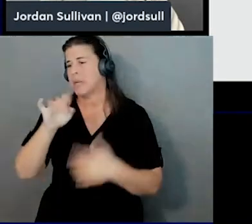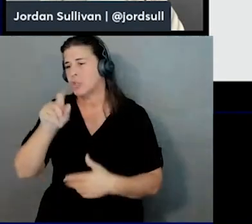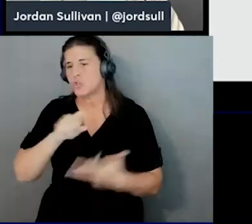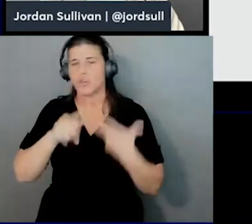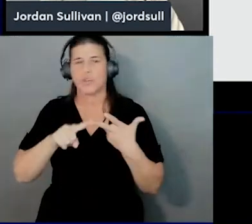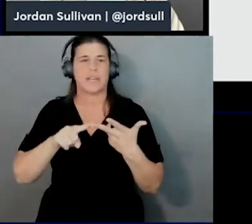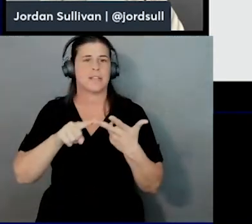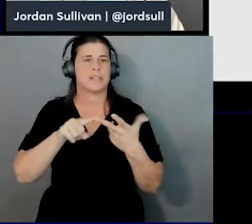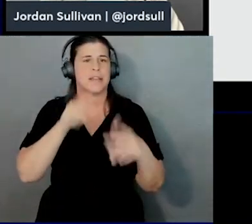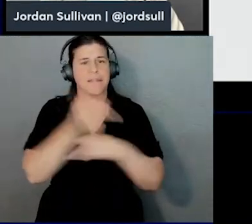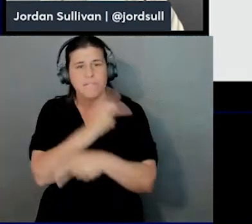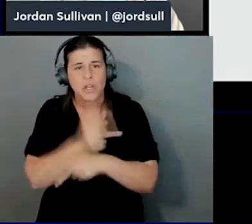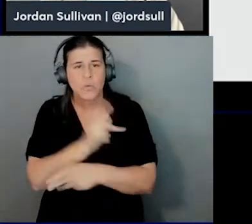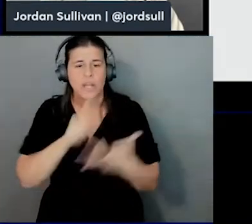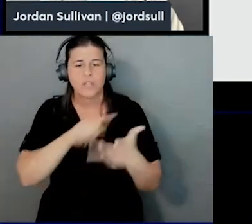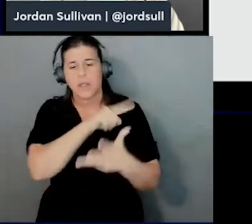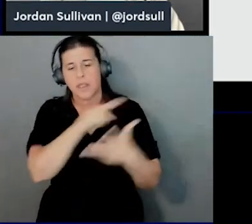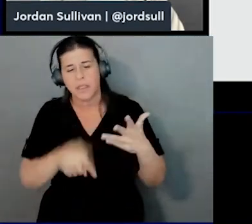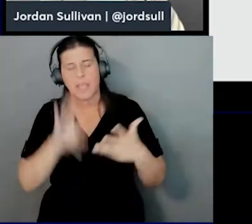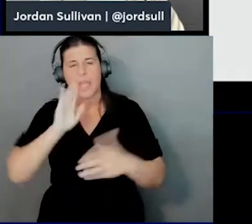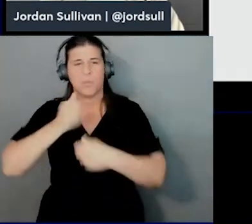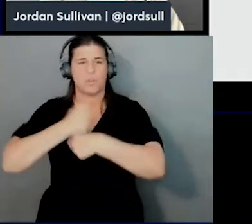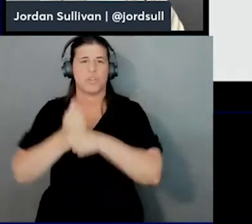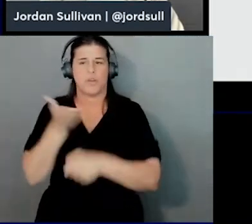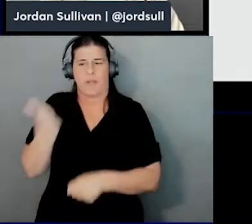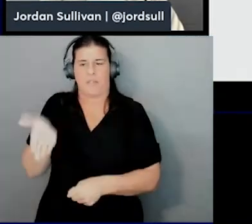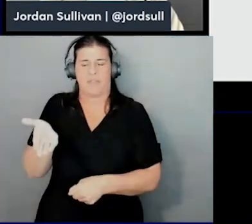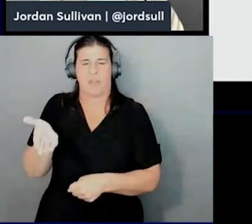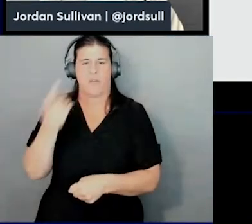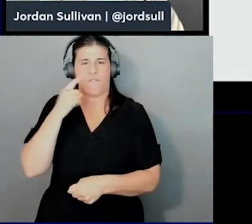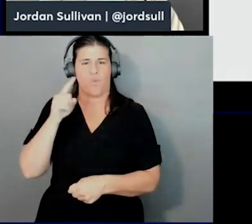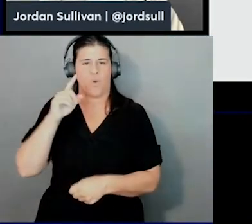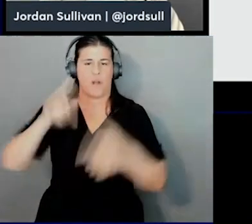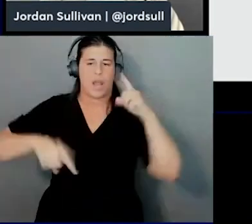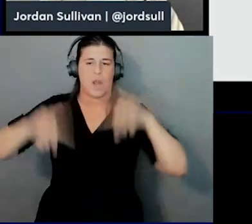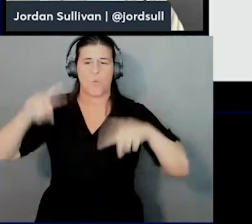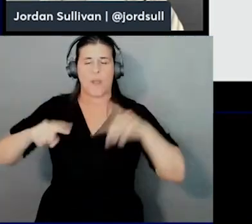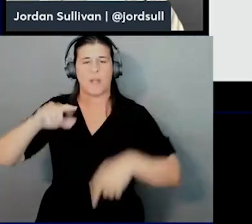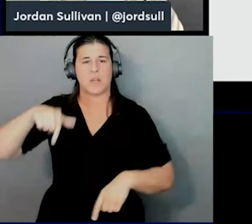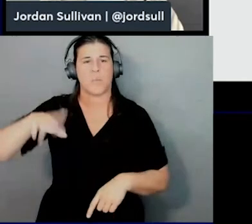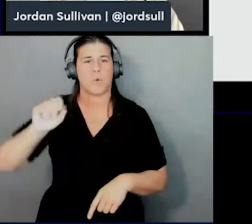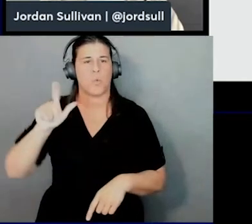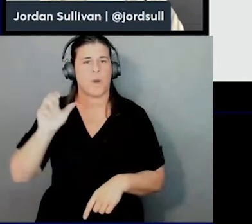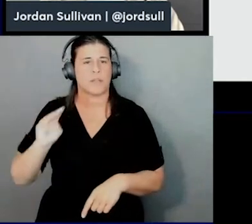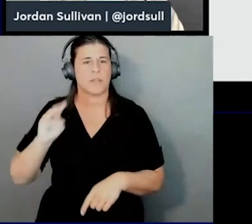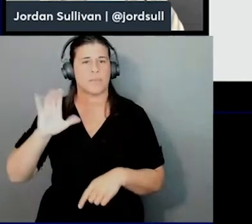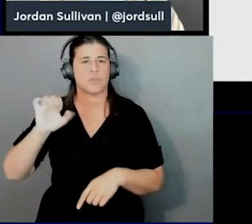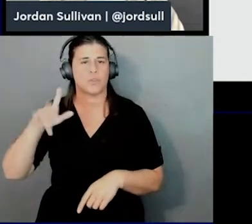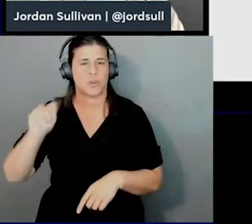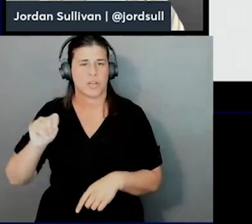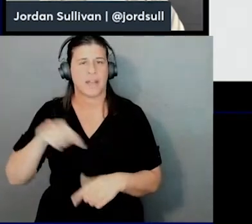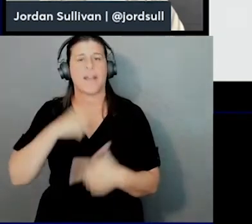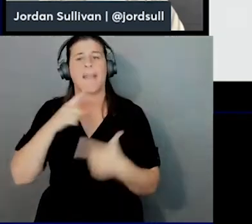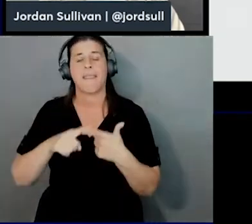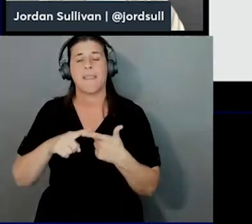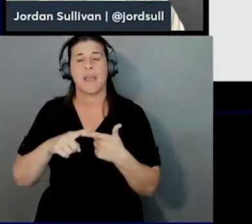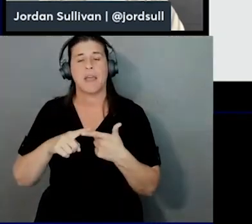So it will generate you a random quantum circuit, and in order to